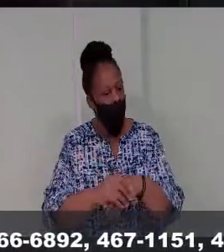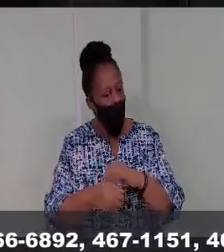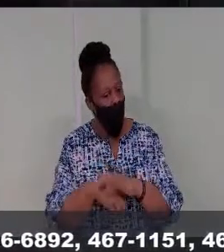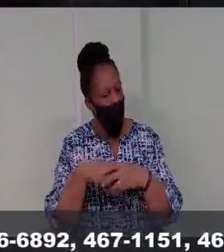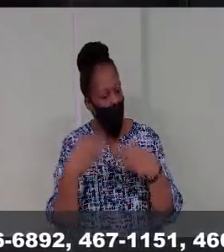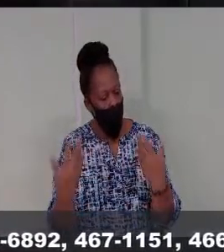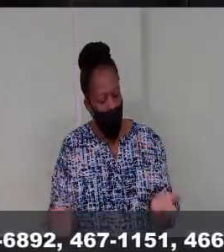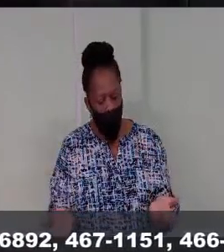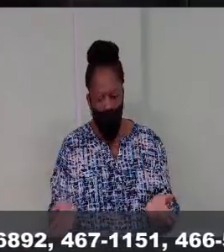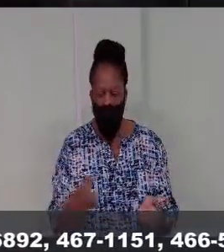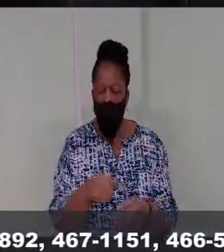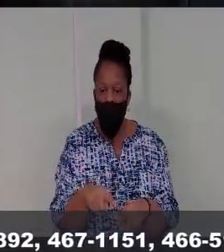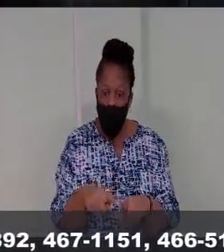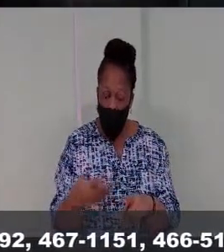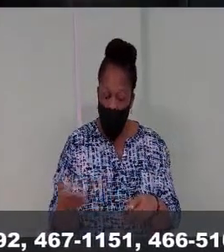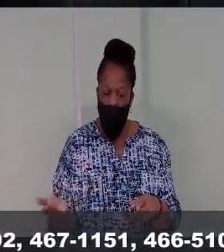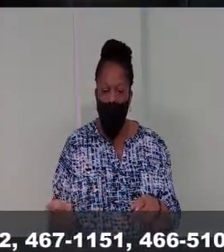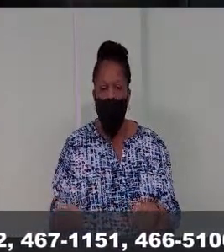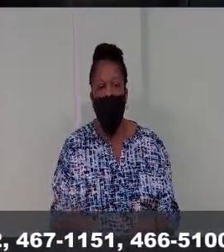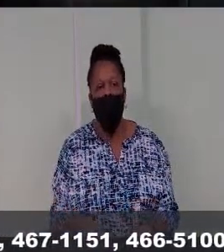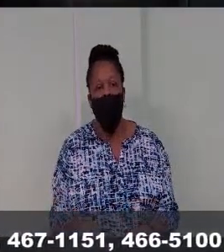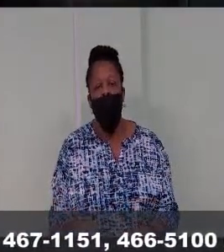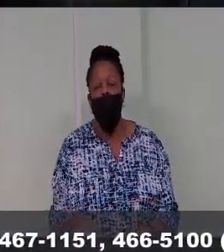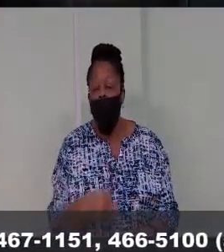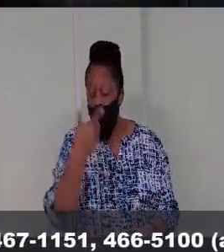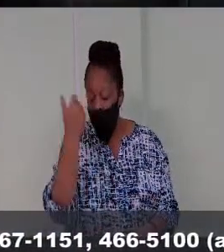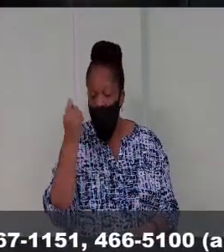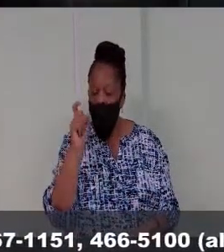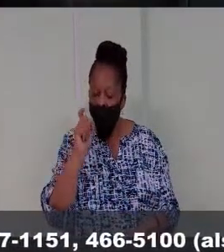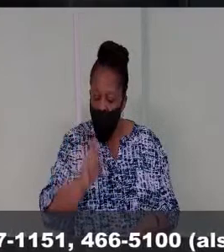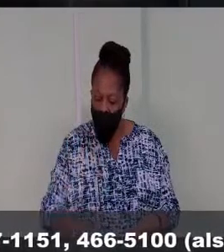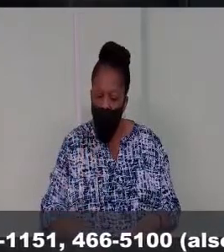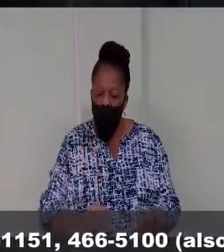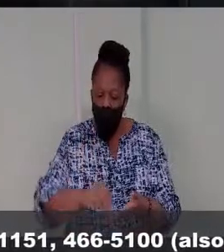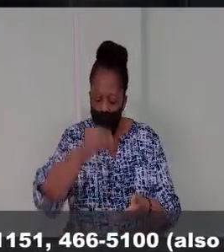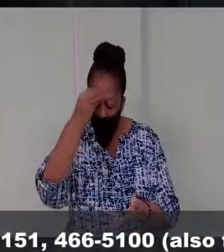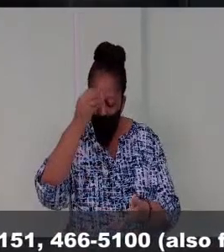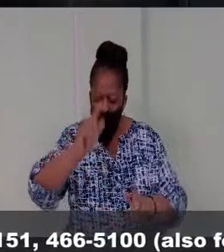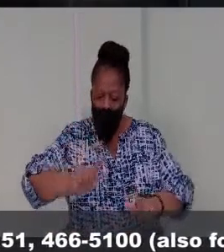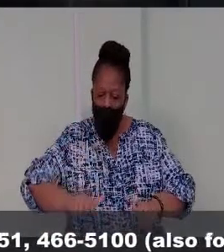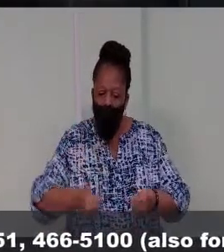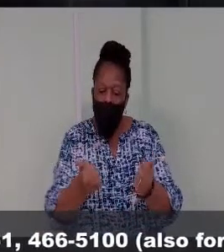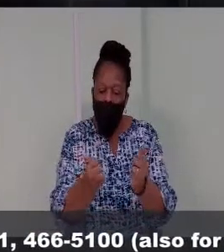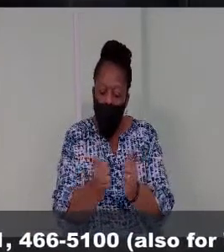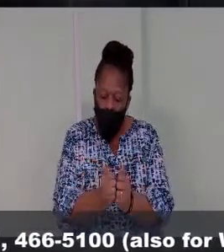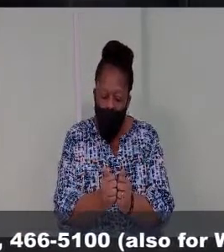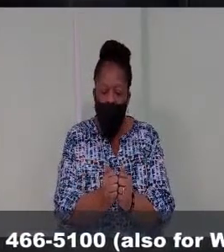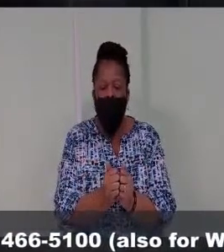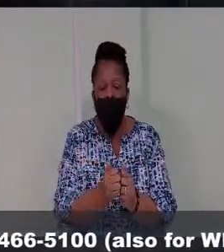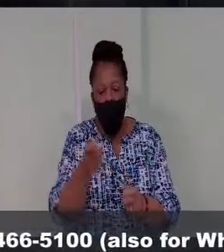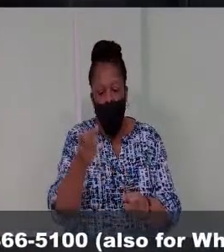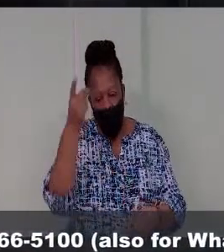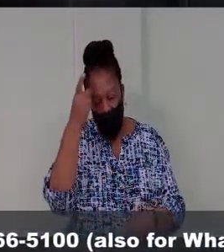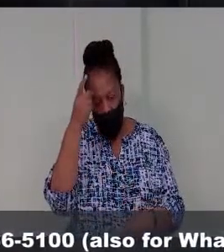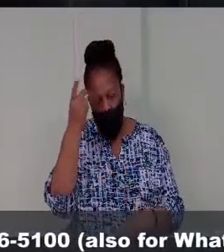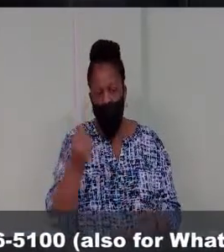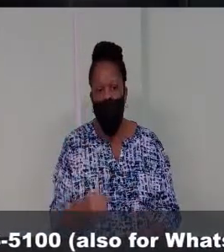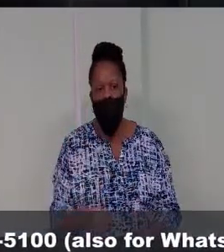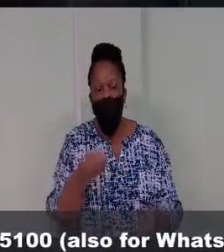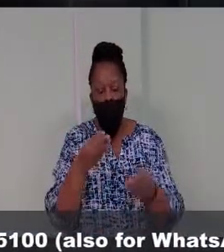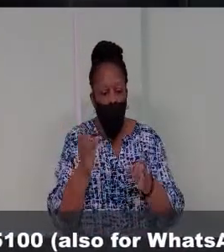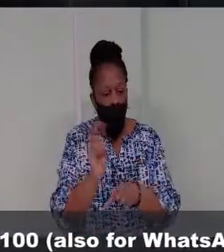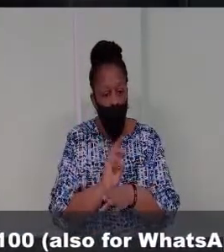this time to safely coexist with the virus. Wear your masks, practice good hygiene